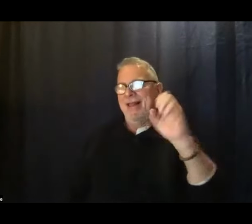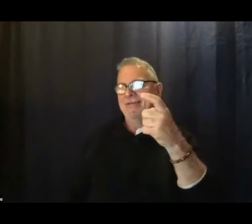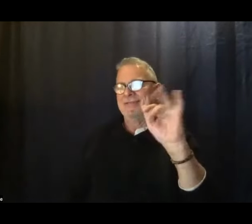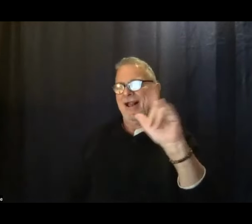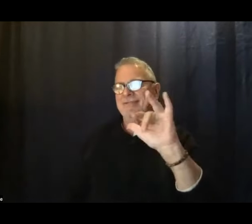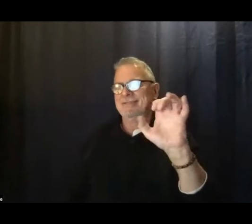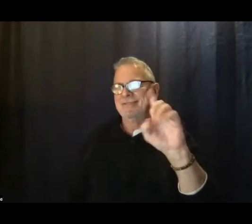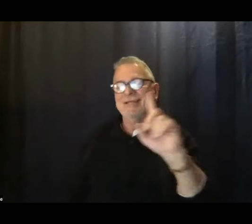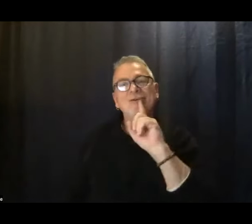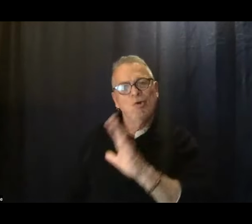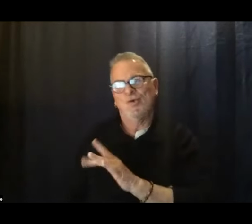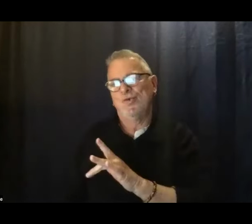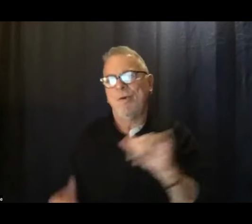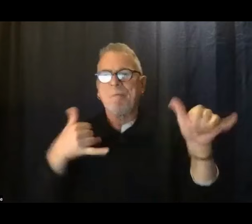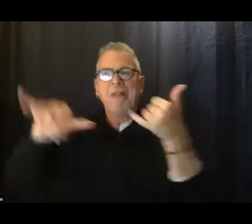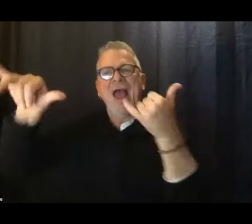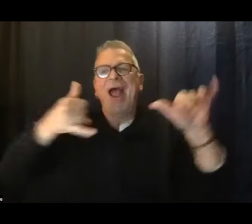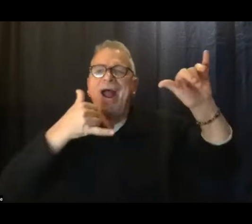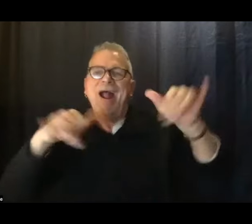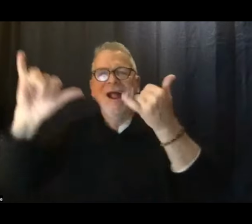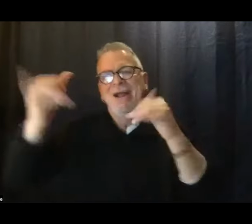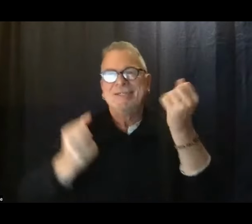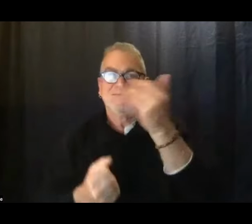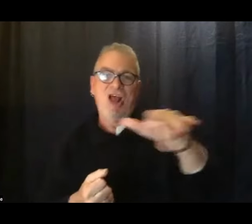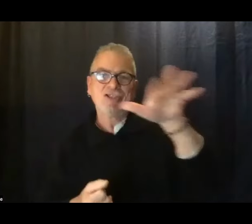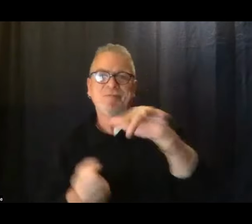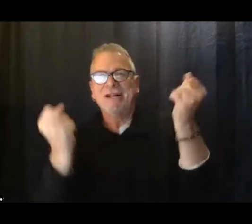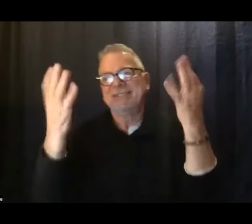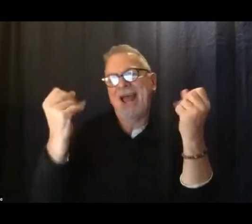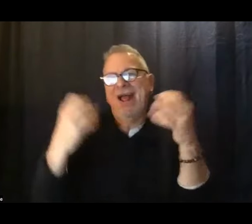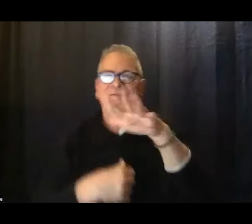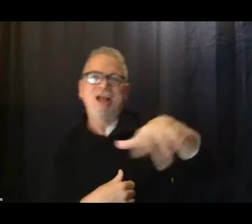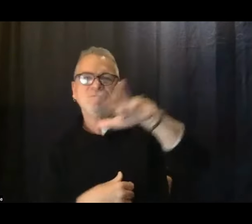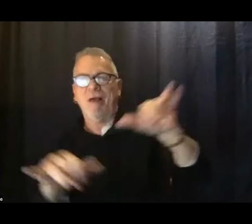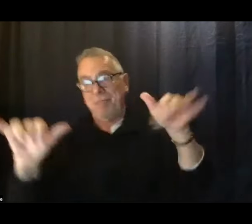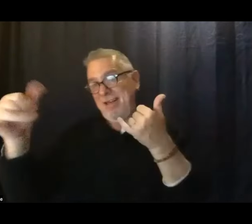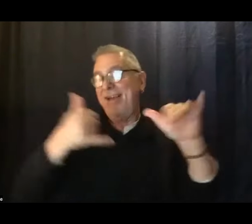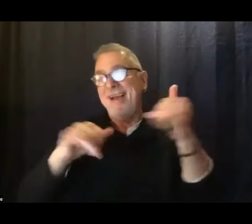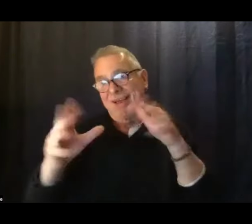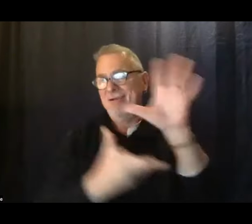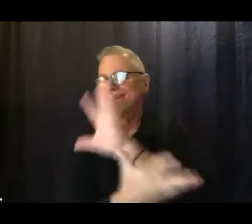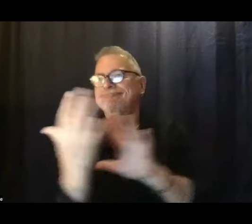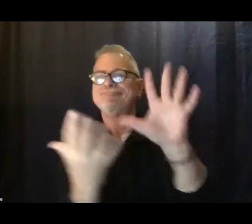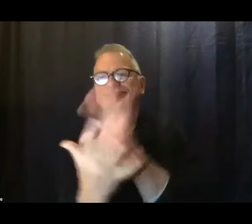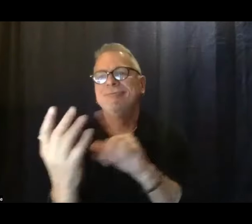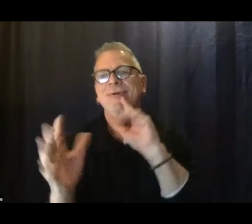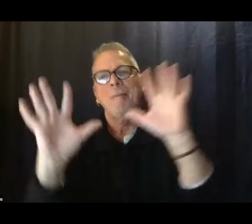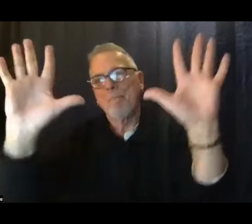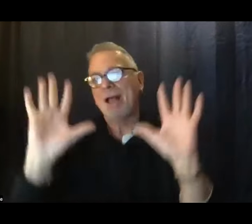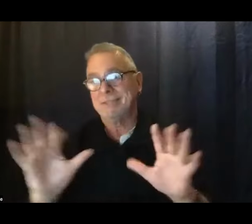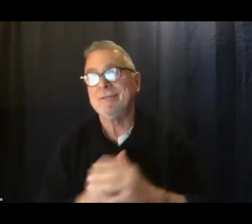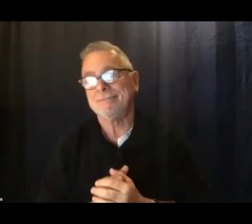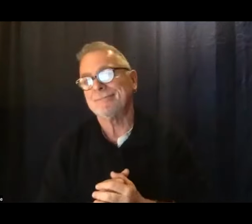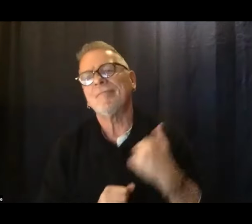to see a number of those. It's pretty cool. There's a little bit of play into them, play with the fingerspelling, play with the